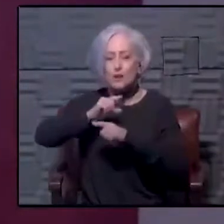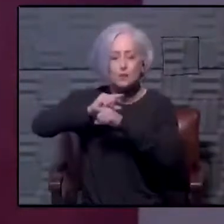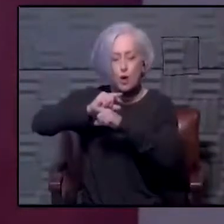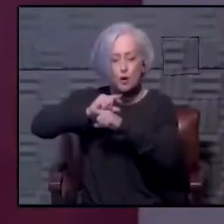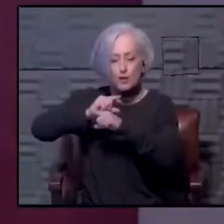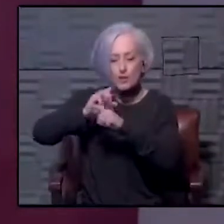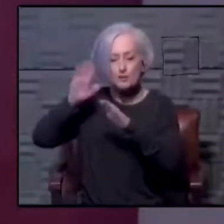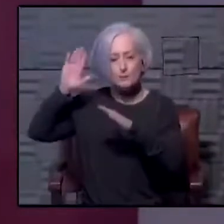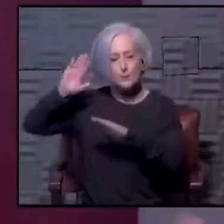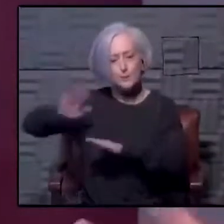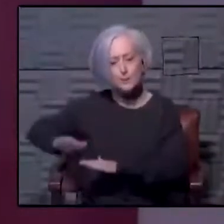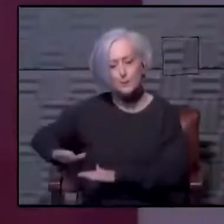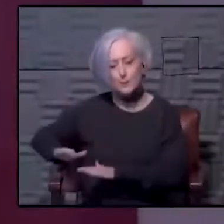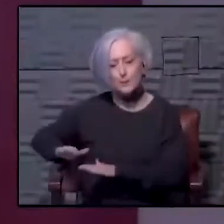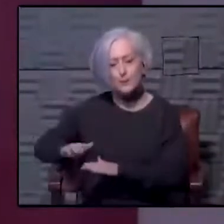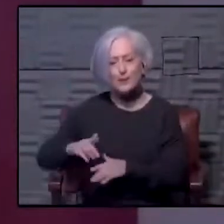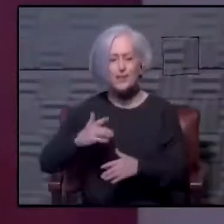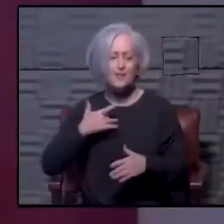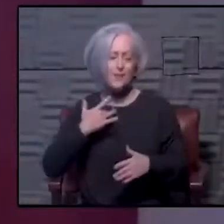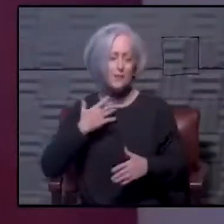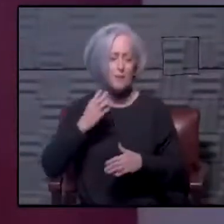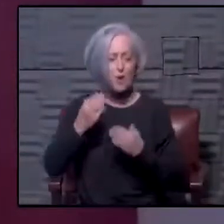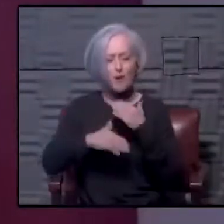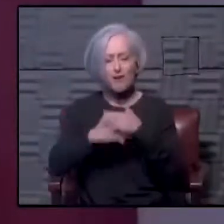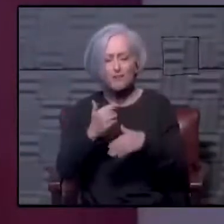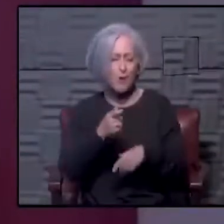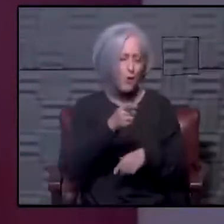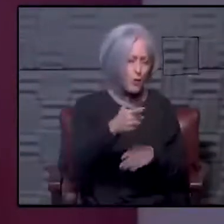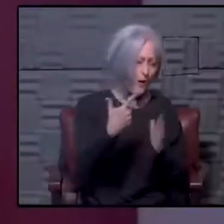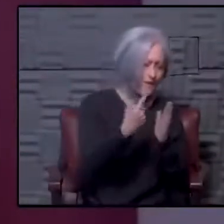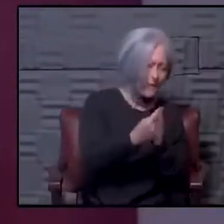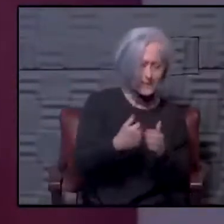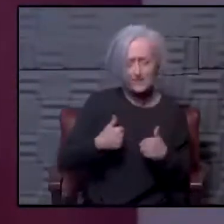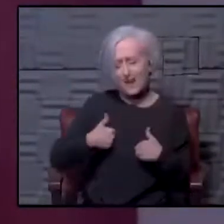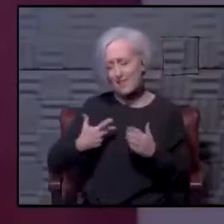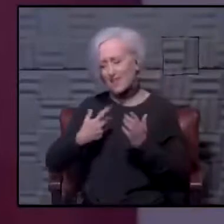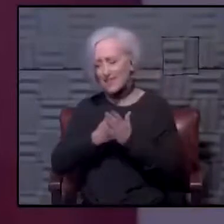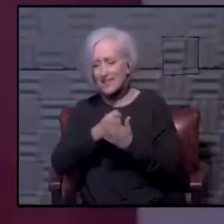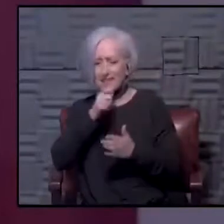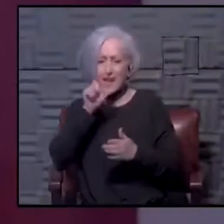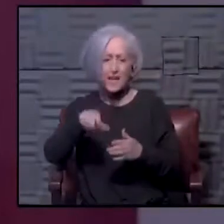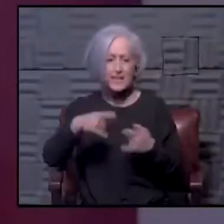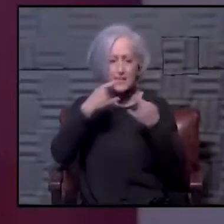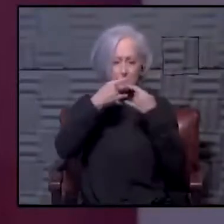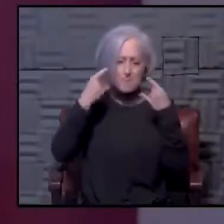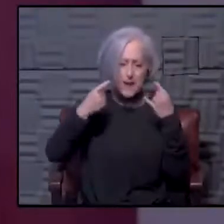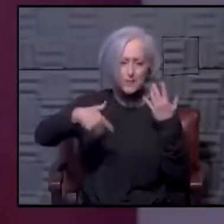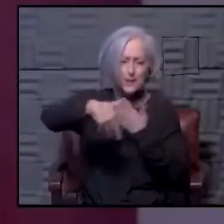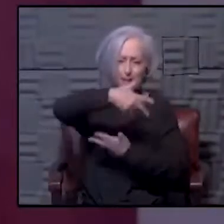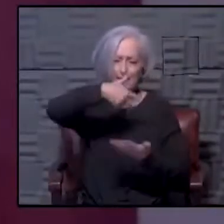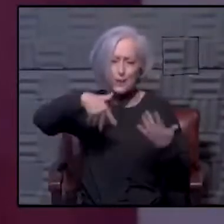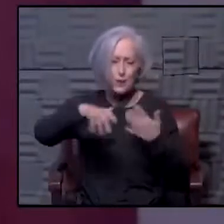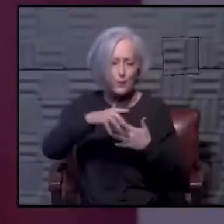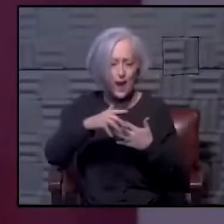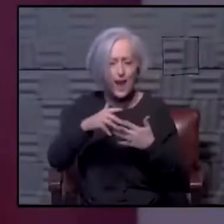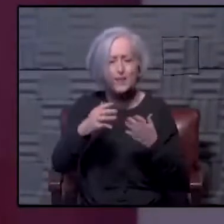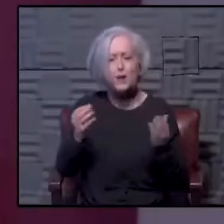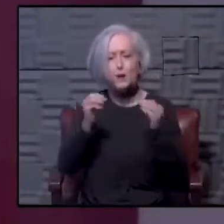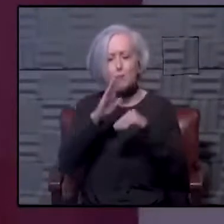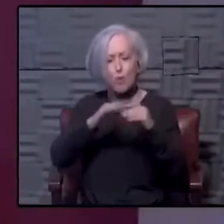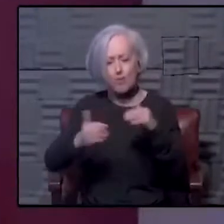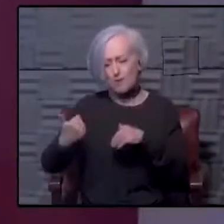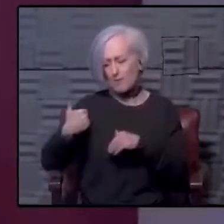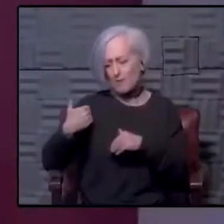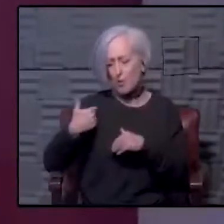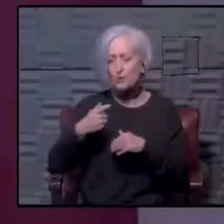folks. And well, you're vaccinated, I'm vaccinated. Maybe we don't need a mask. Maybe we can interact in an environment that we haven't been previously. So I think we just really